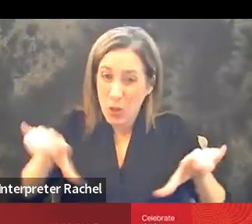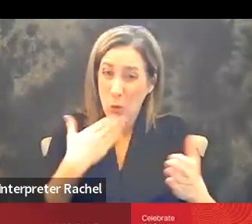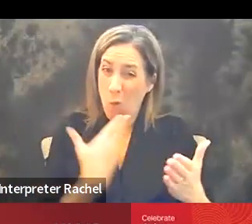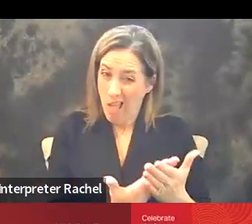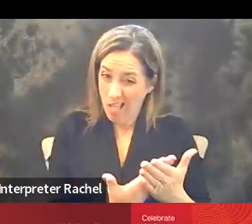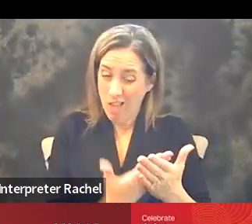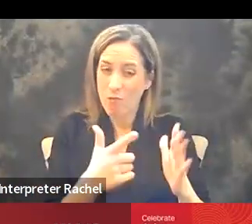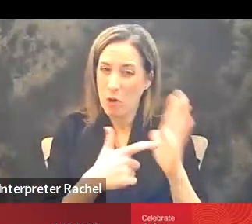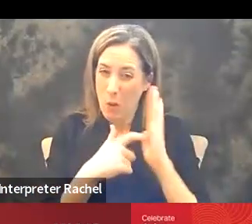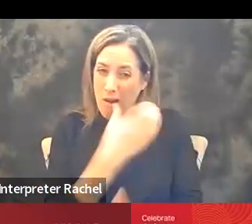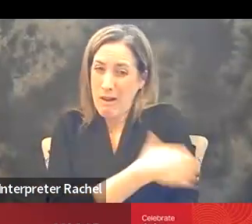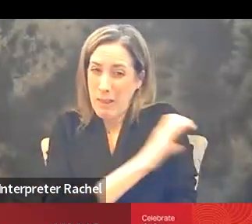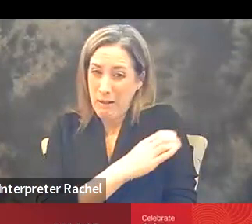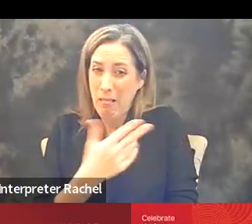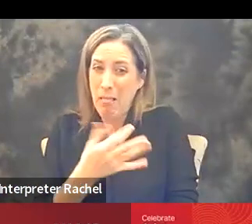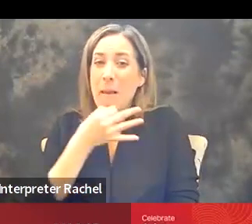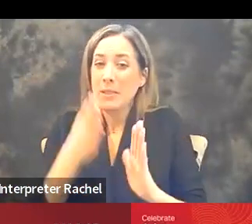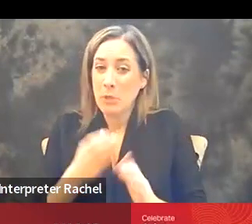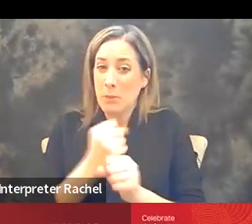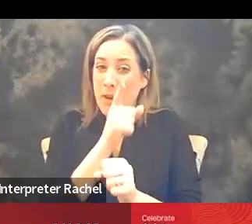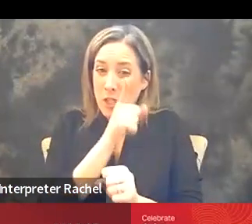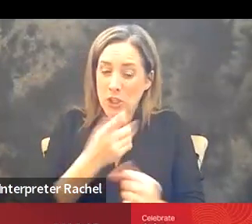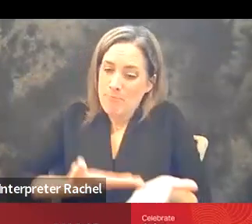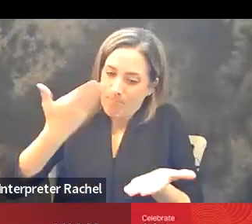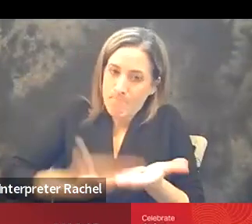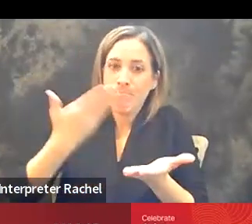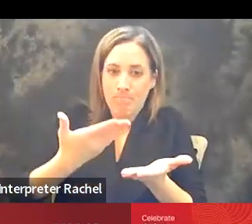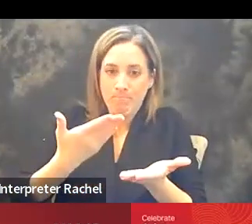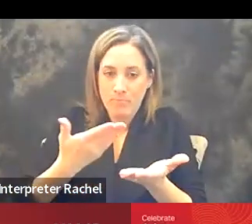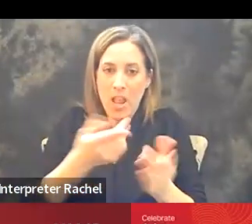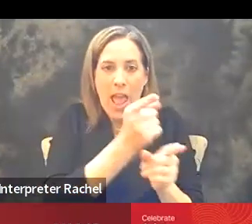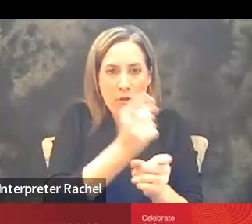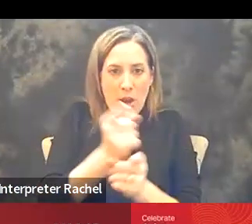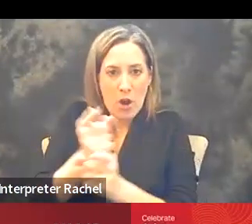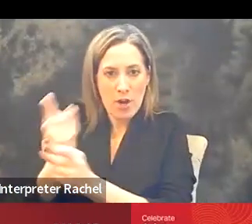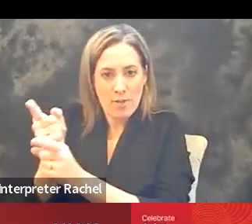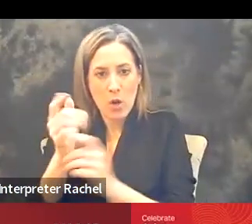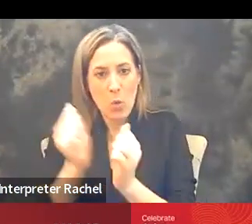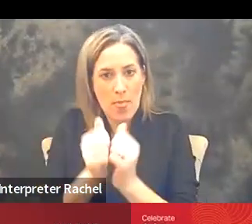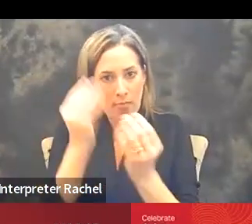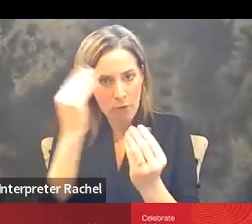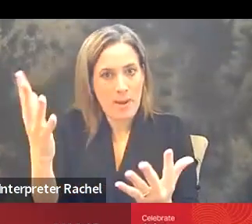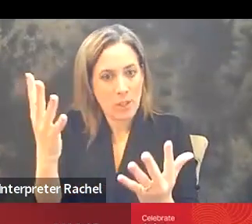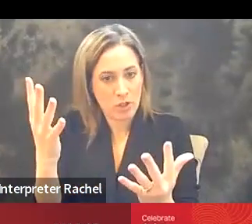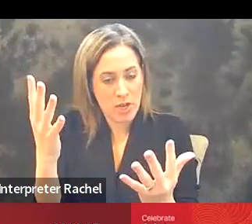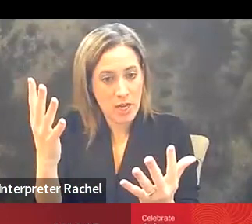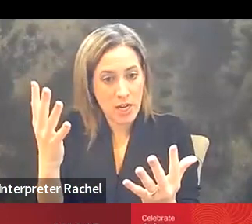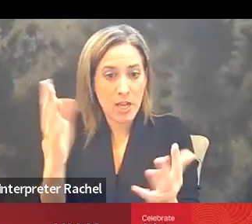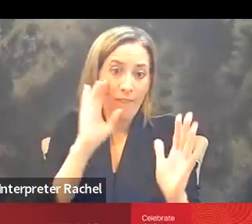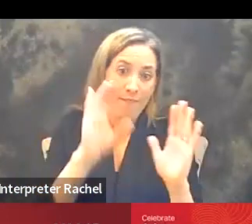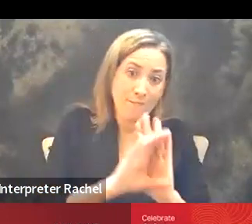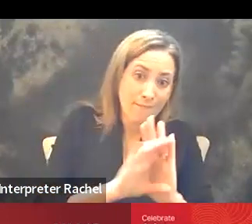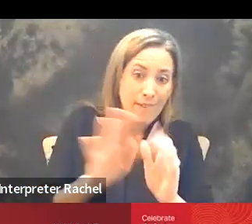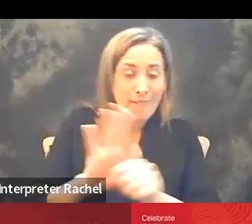clinical experts to ensure that there is clinical accuracy with every word that's on that page or in that video. Hopefully you have